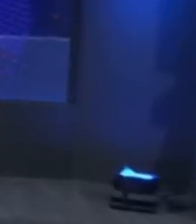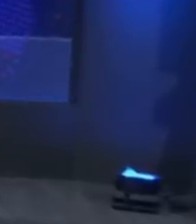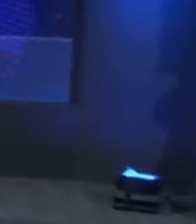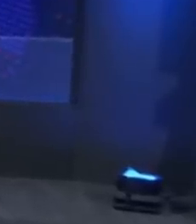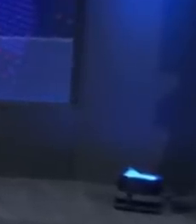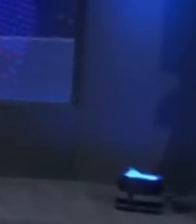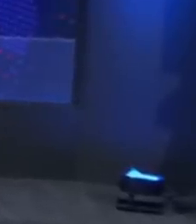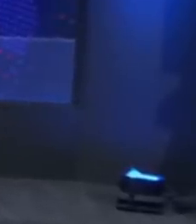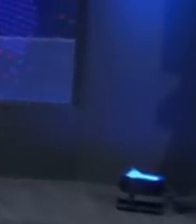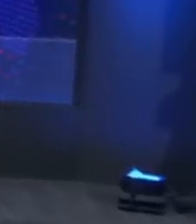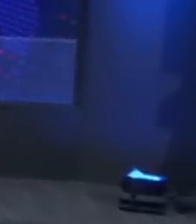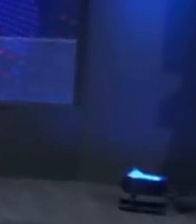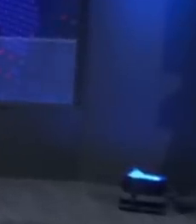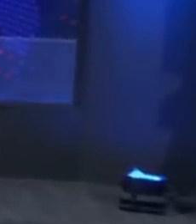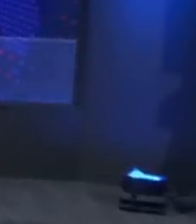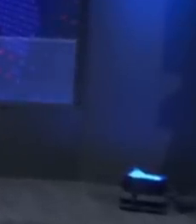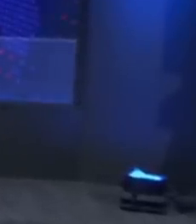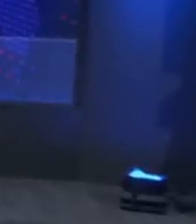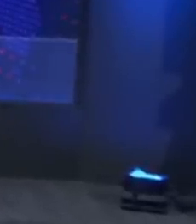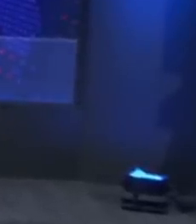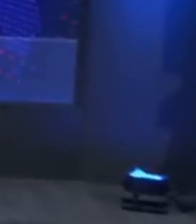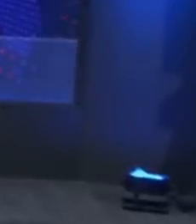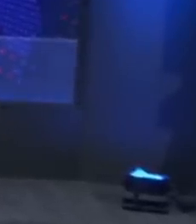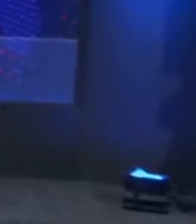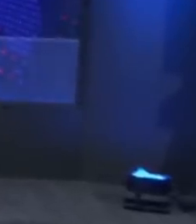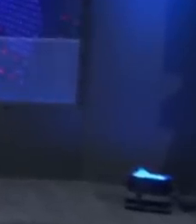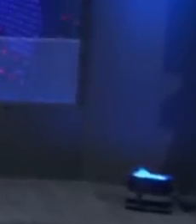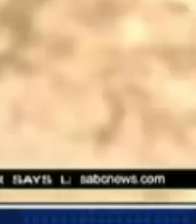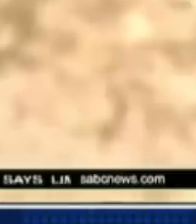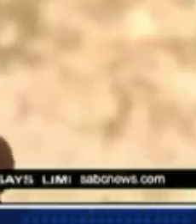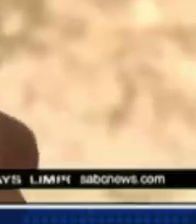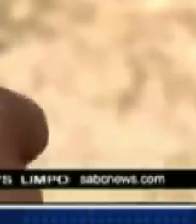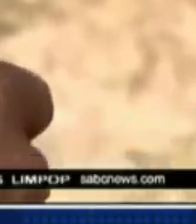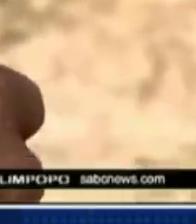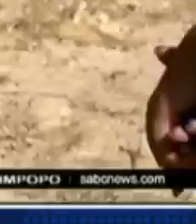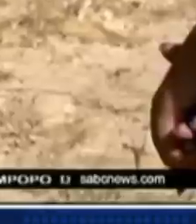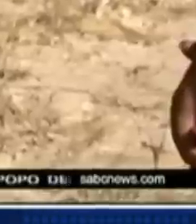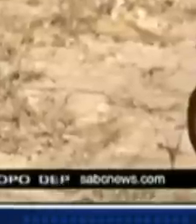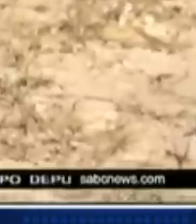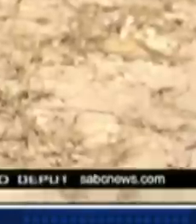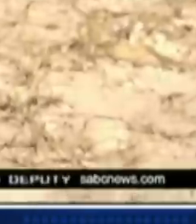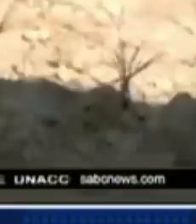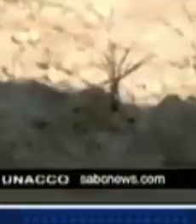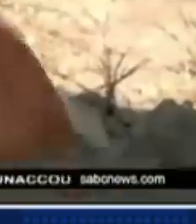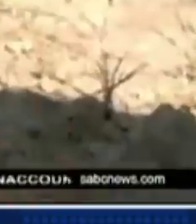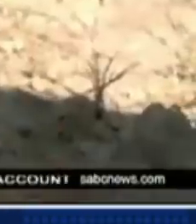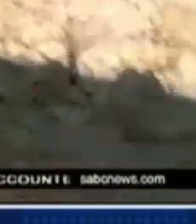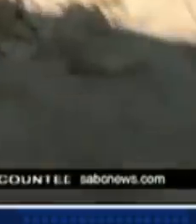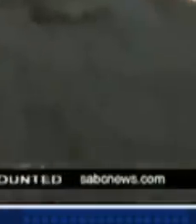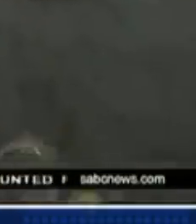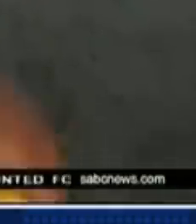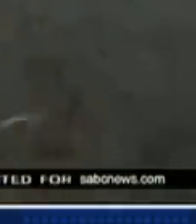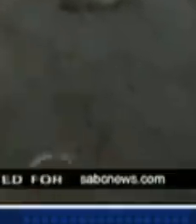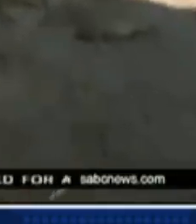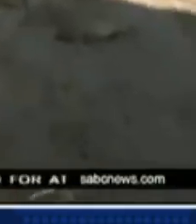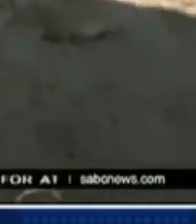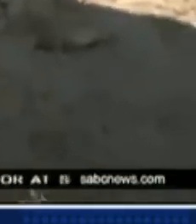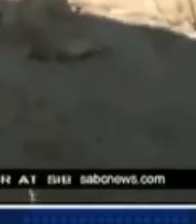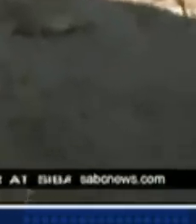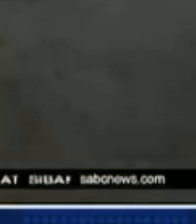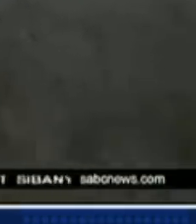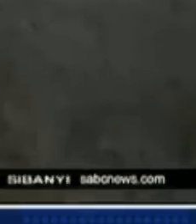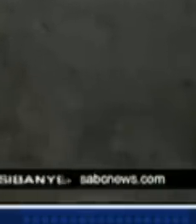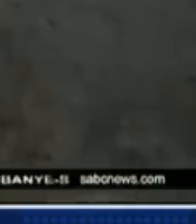years ago as well we managed to buy for 500 Rand. These are explosives, as you can see on the screen